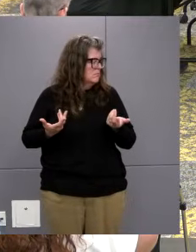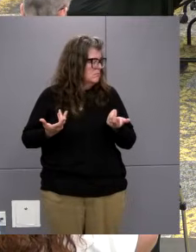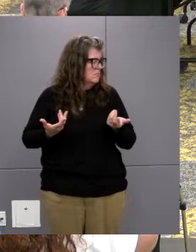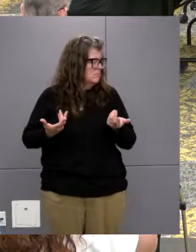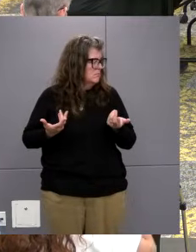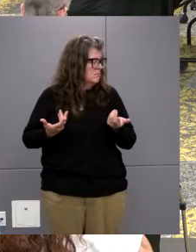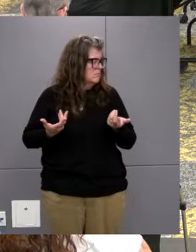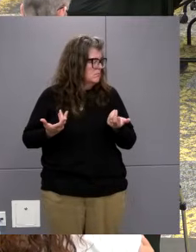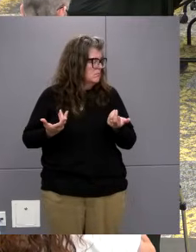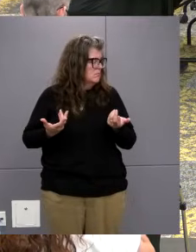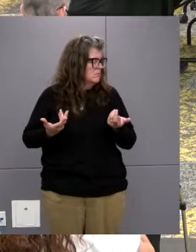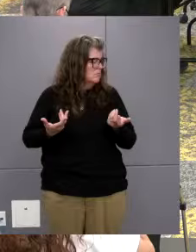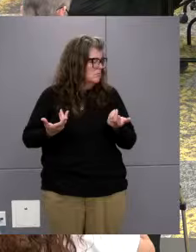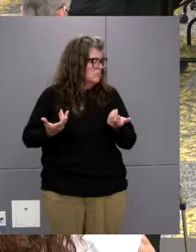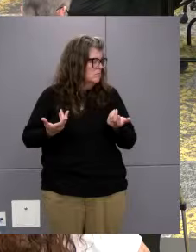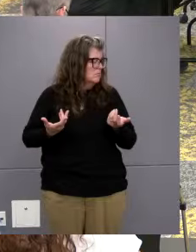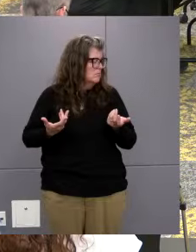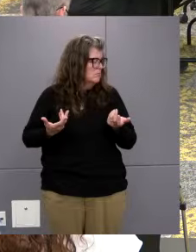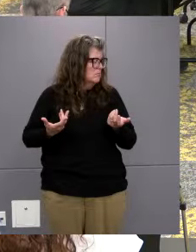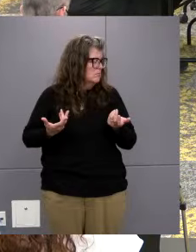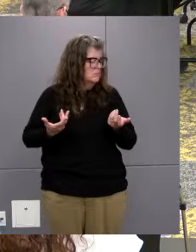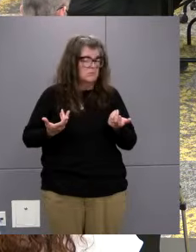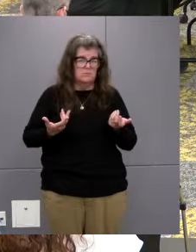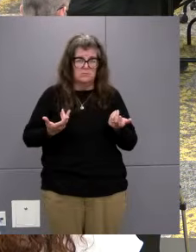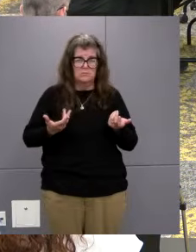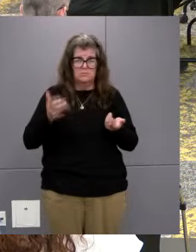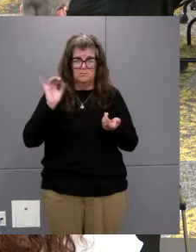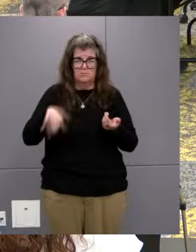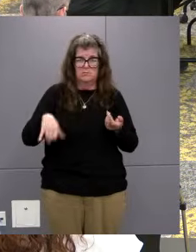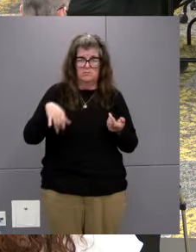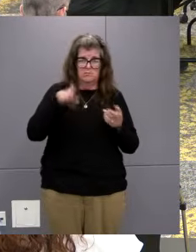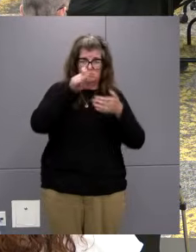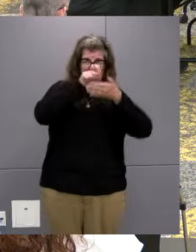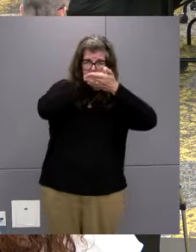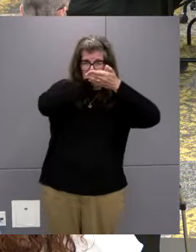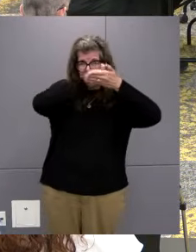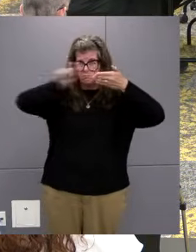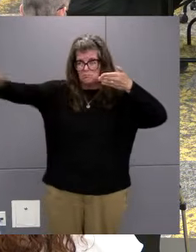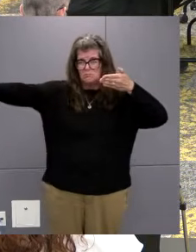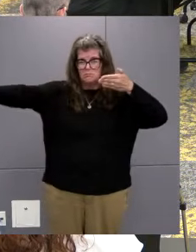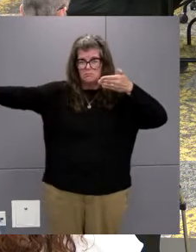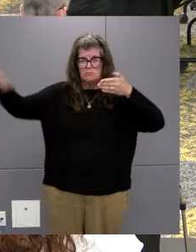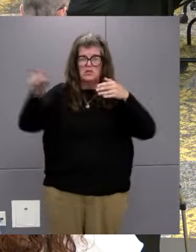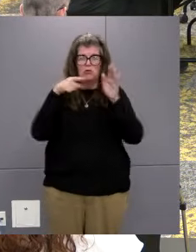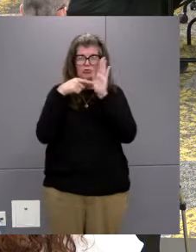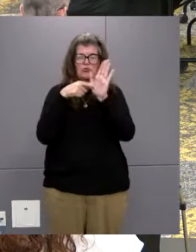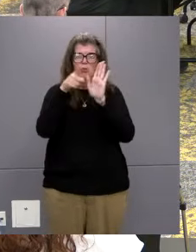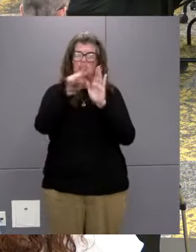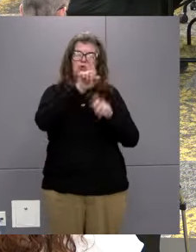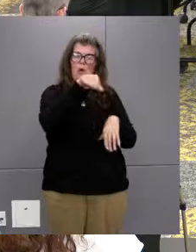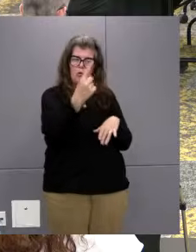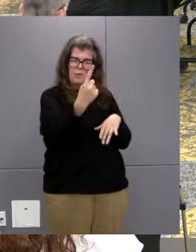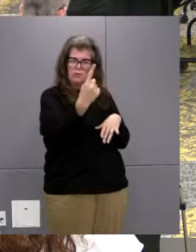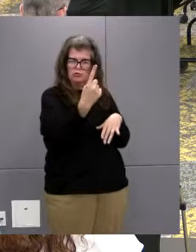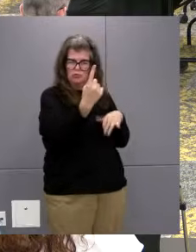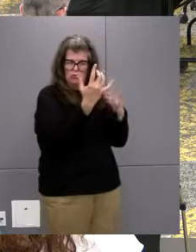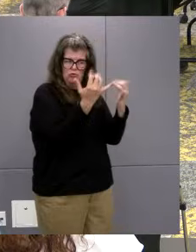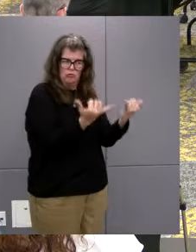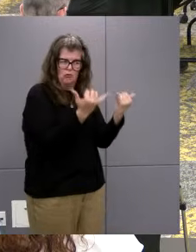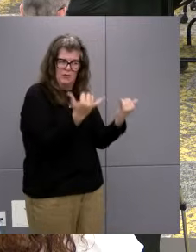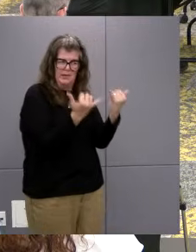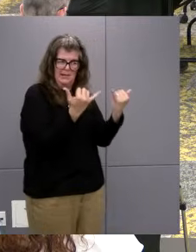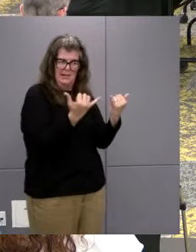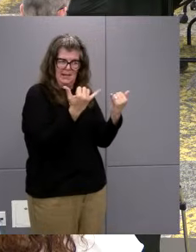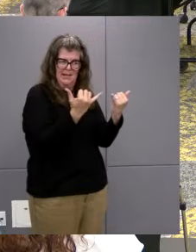Go ahead. So the strikeout shows you what the original is currently, what the policy currently